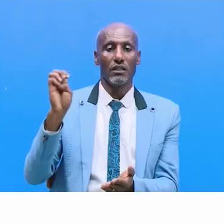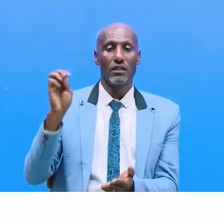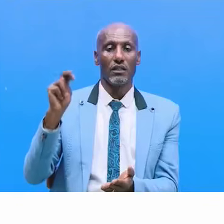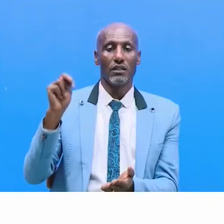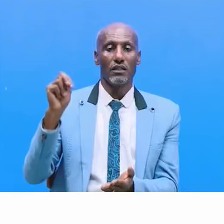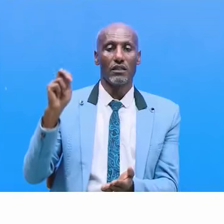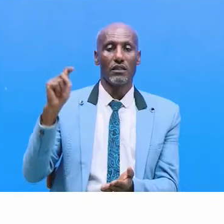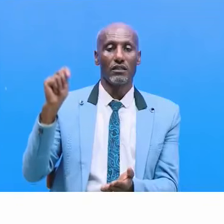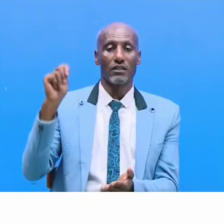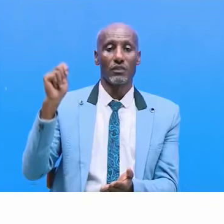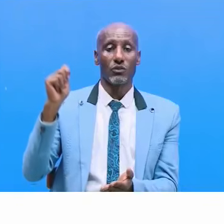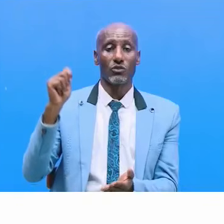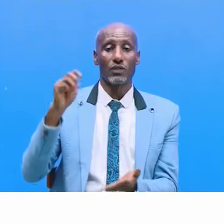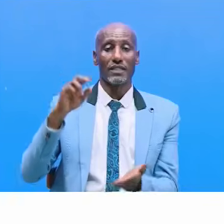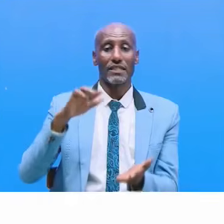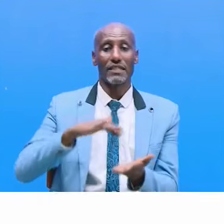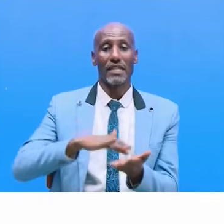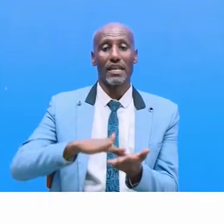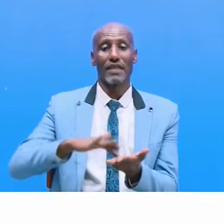letters.